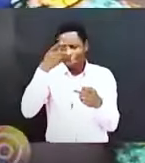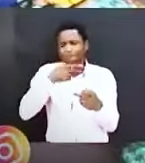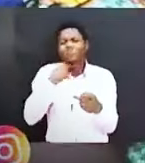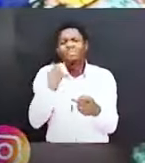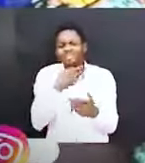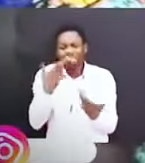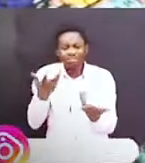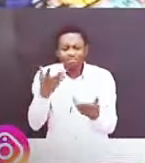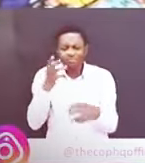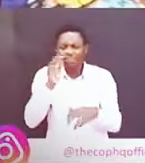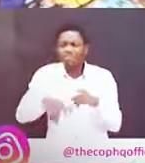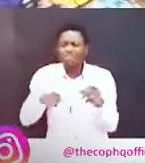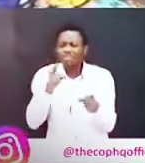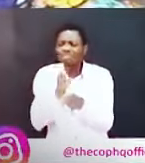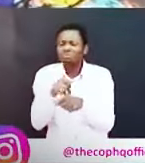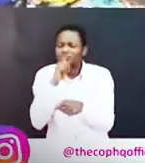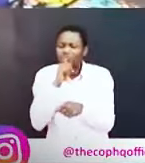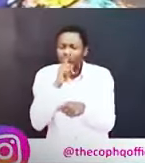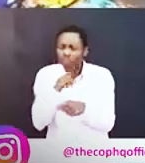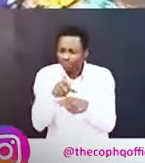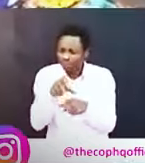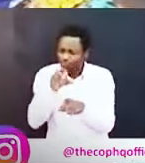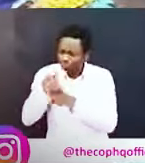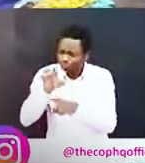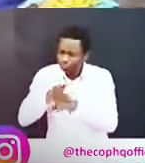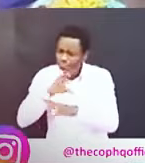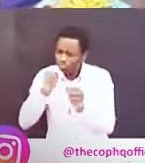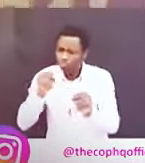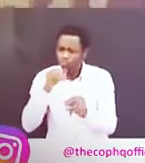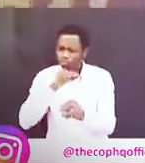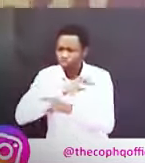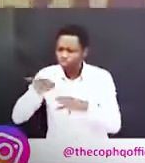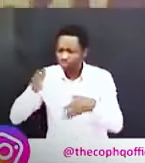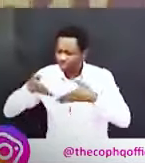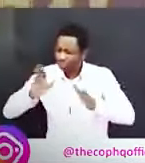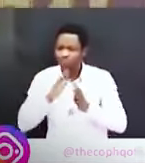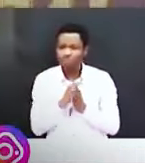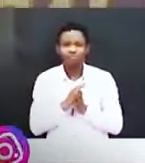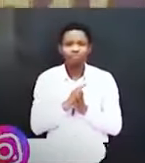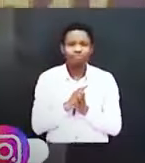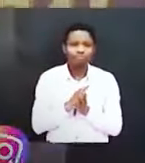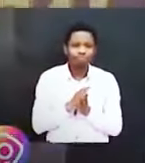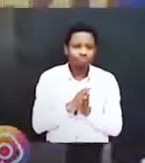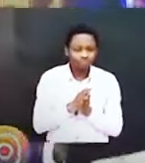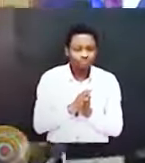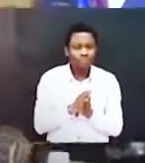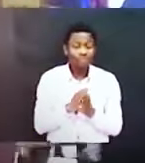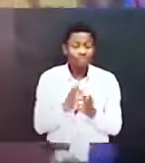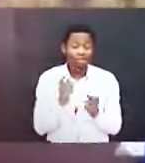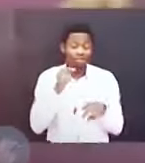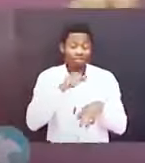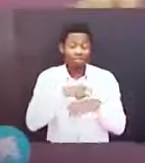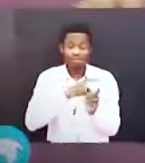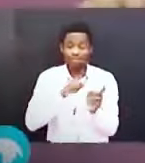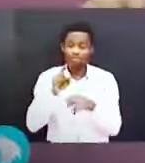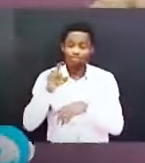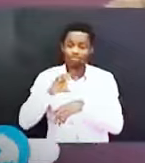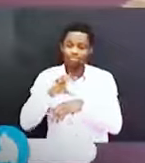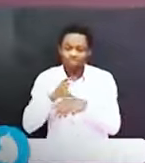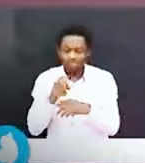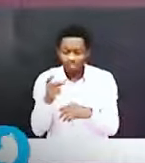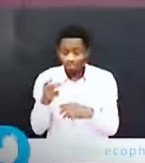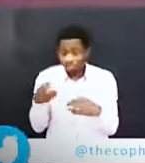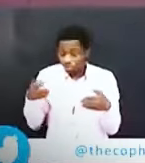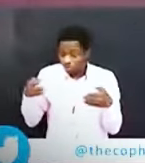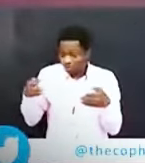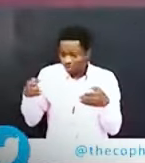And then when we closed, I saw this lady lurking around. Then when I was going to my car, she followed me. And she